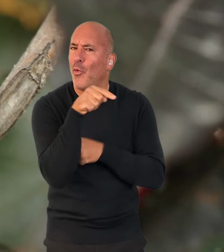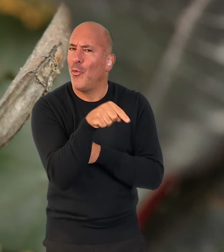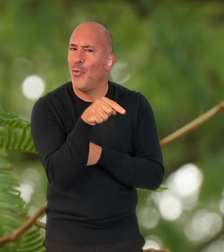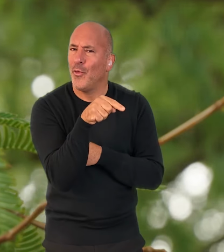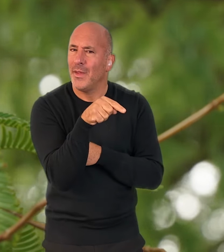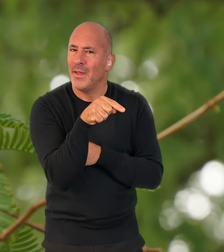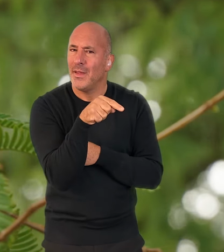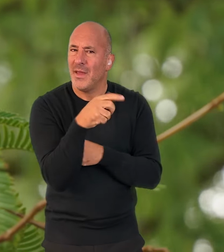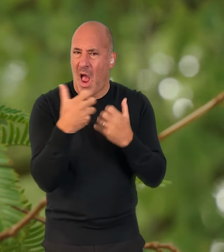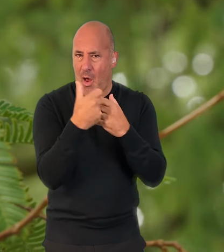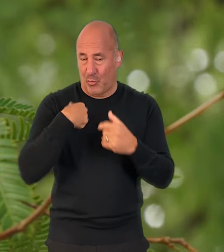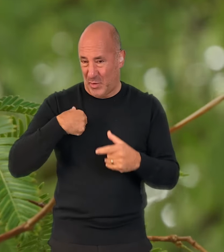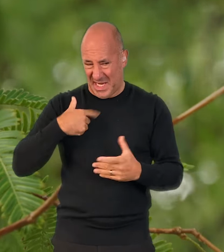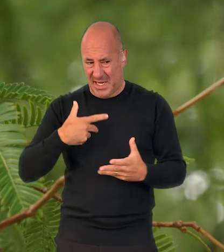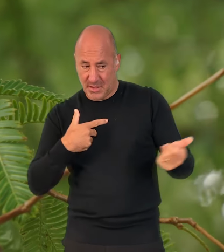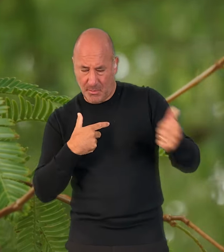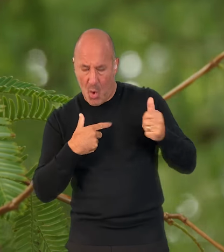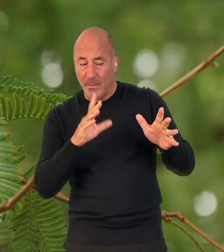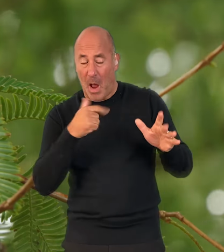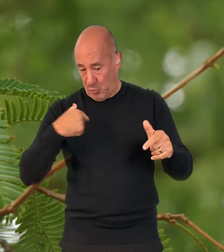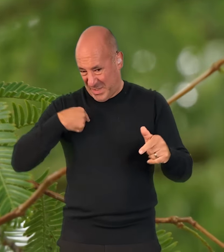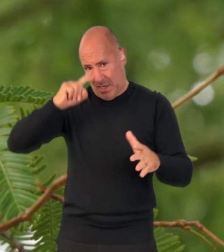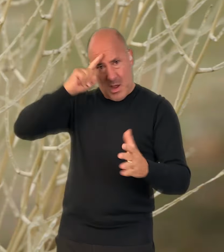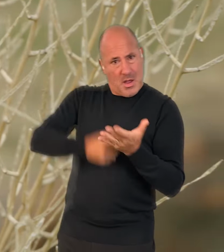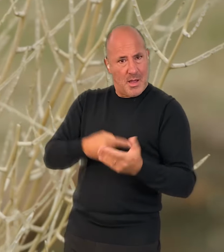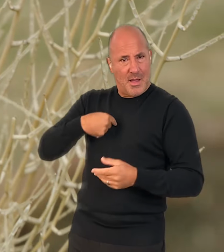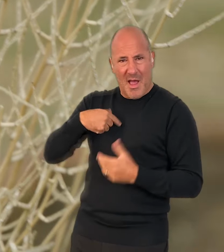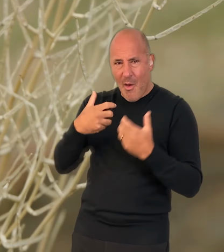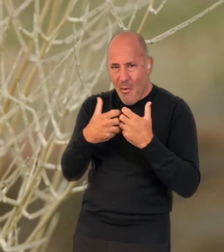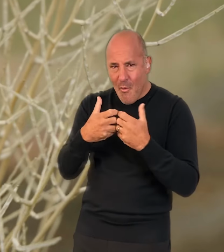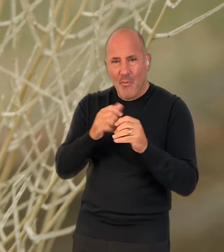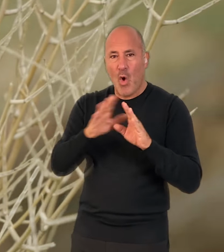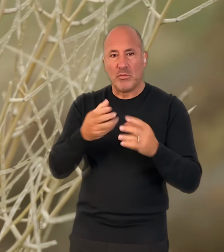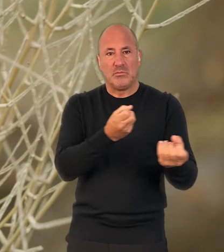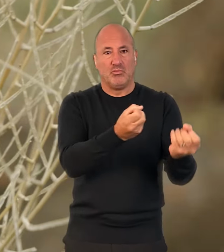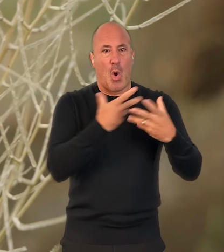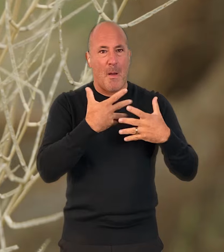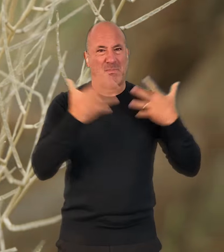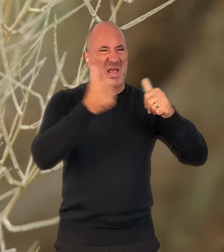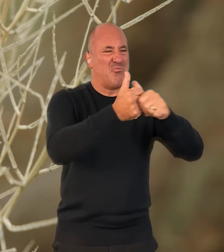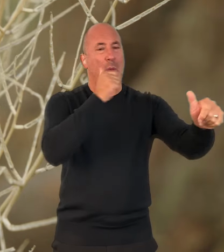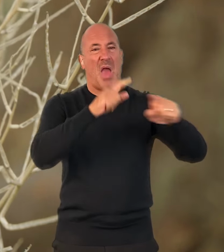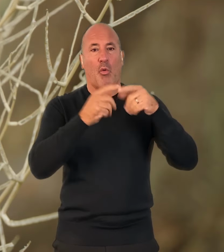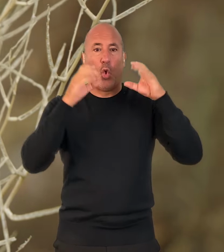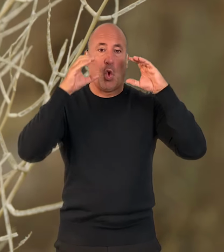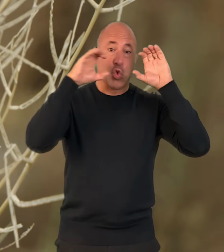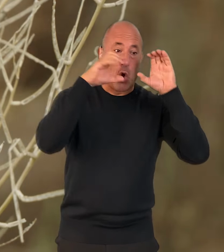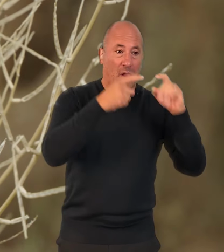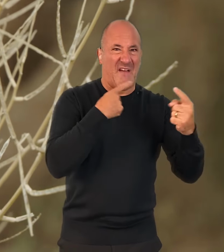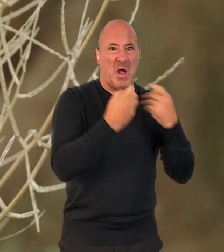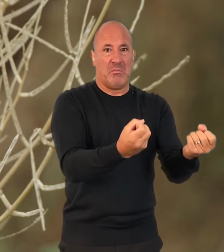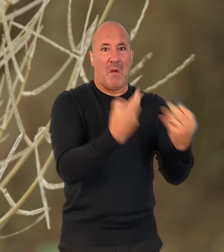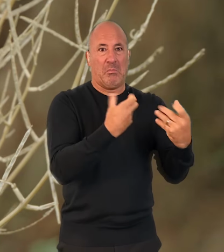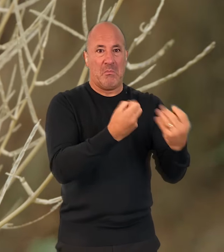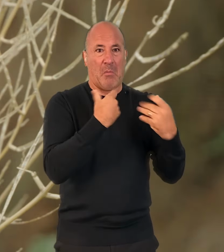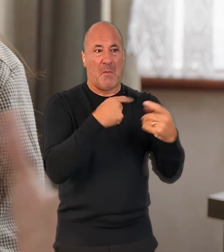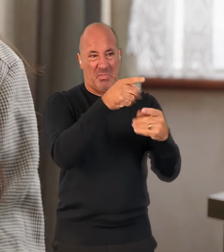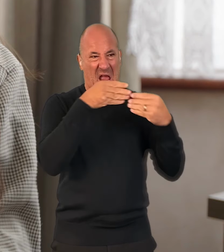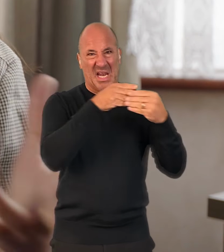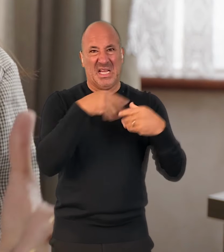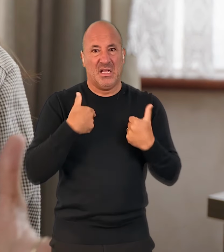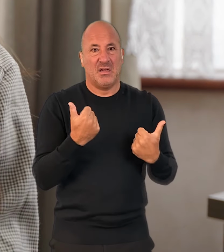we learn about AI? How can we be the ones to decide what it does for us rather than just be told that kind of like these